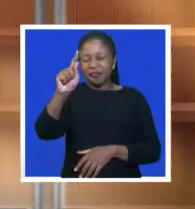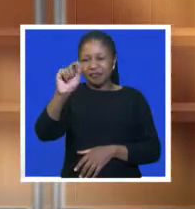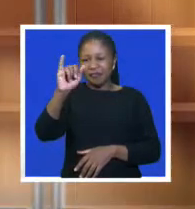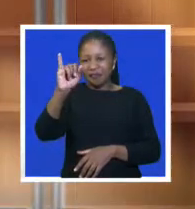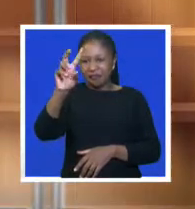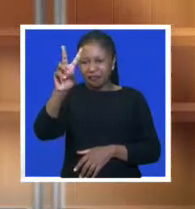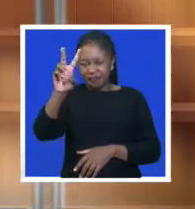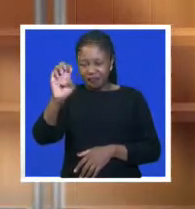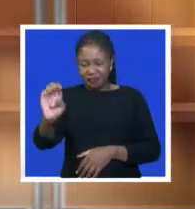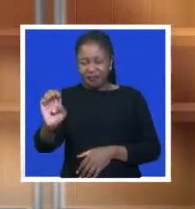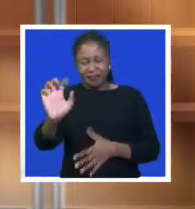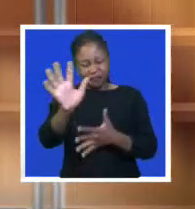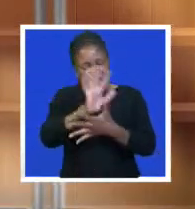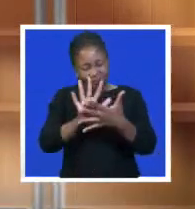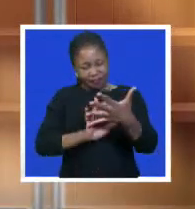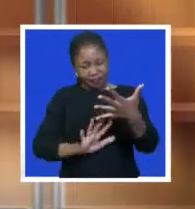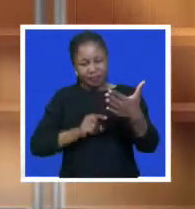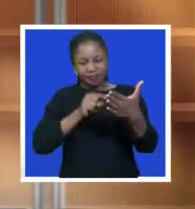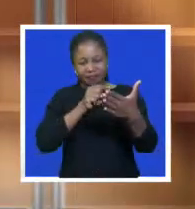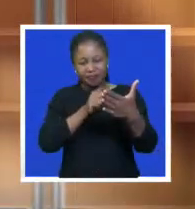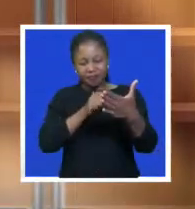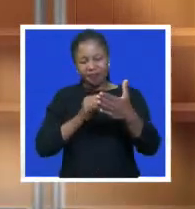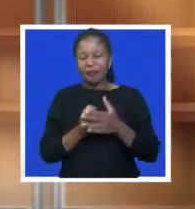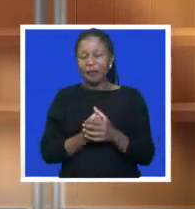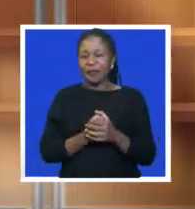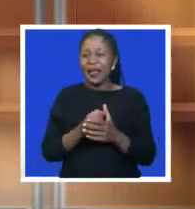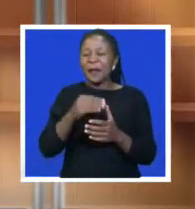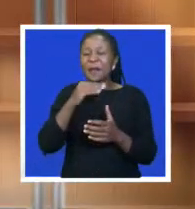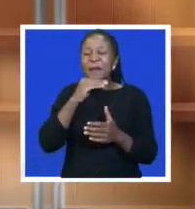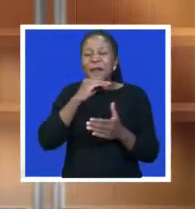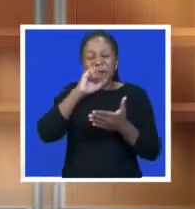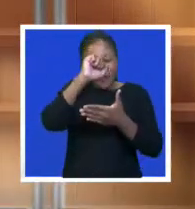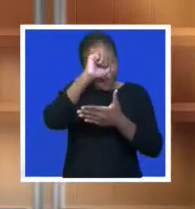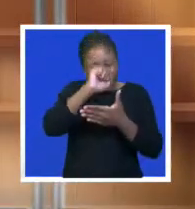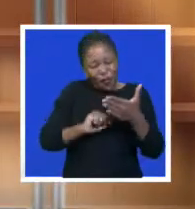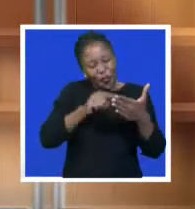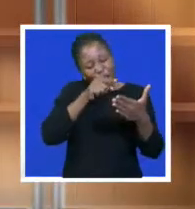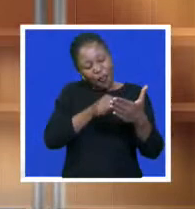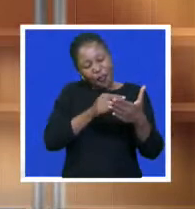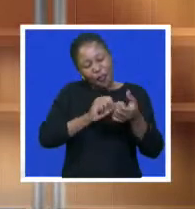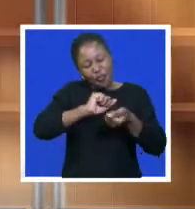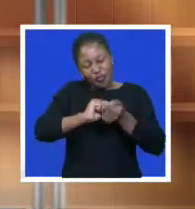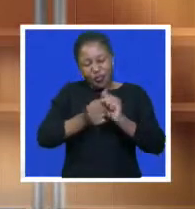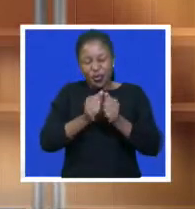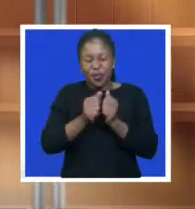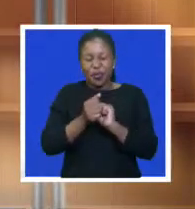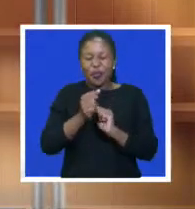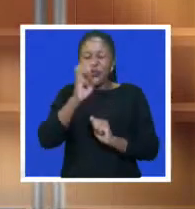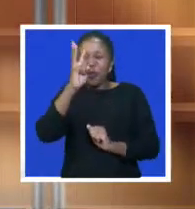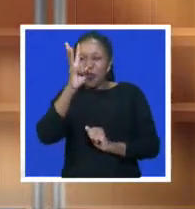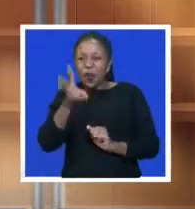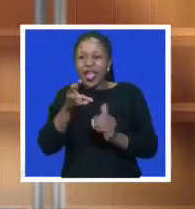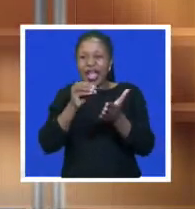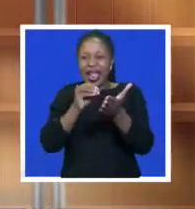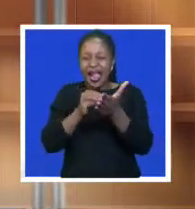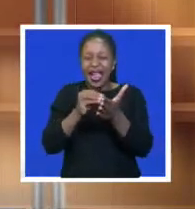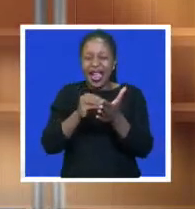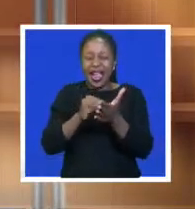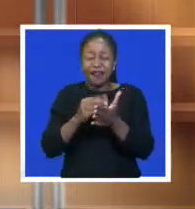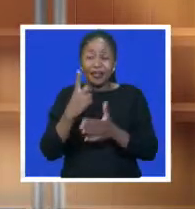the conflict, then we are going to get suspense. What is suspense? This is